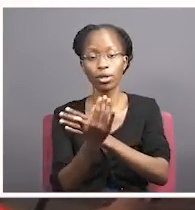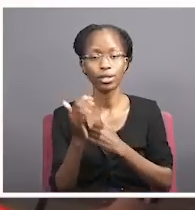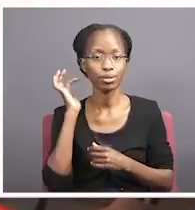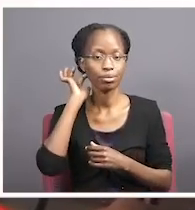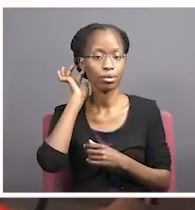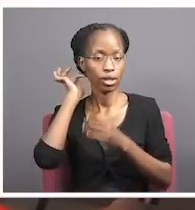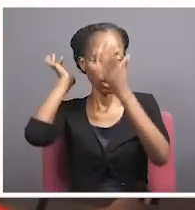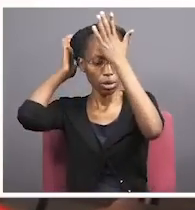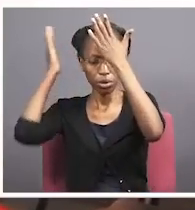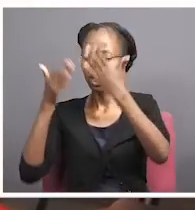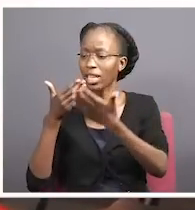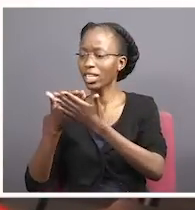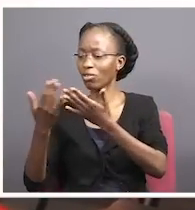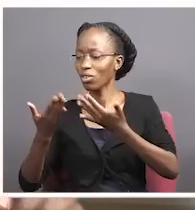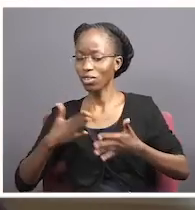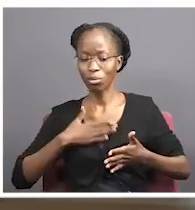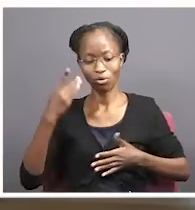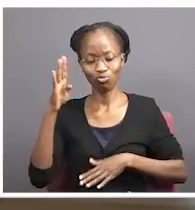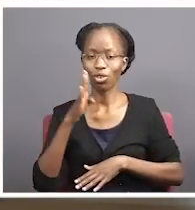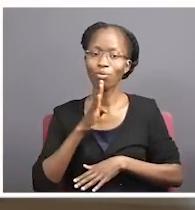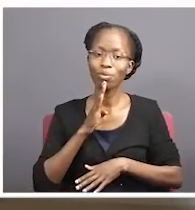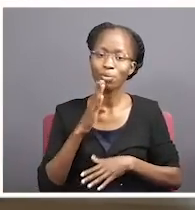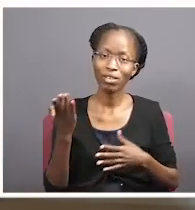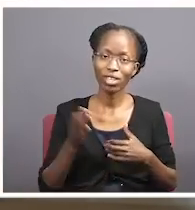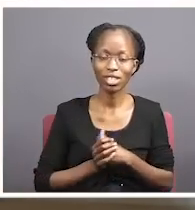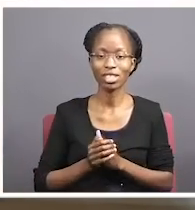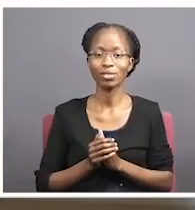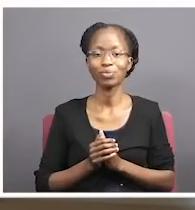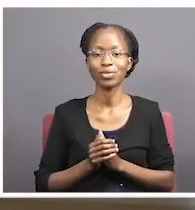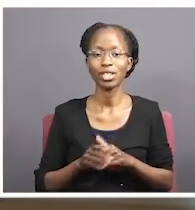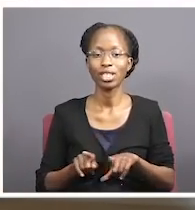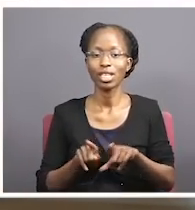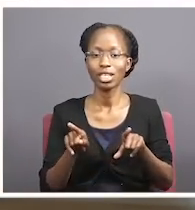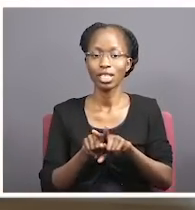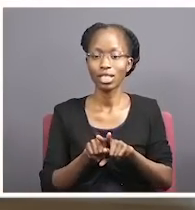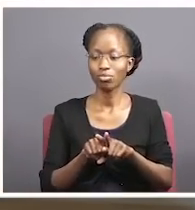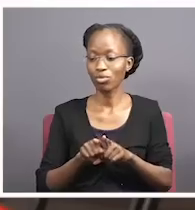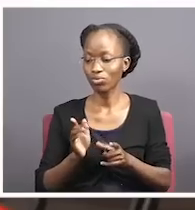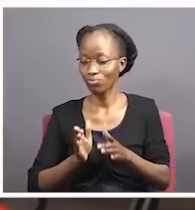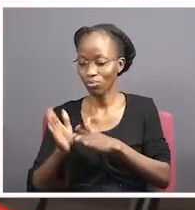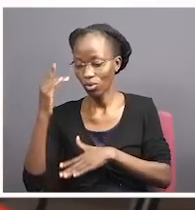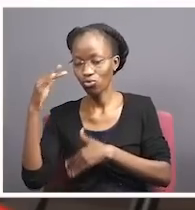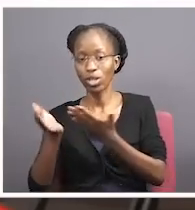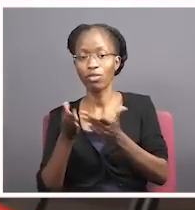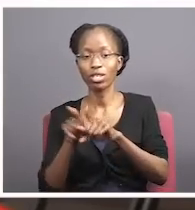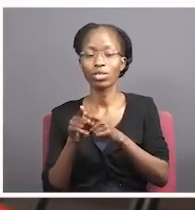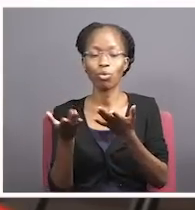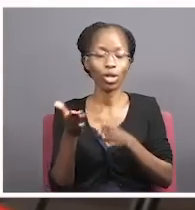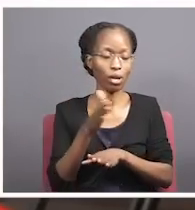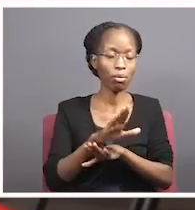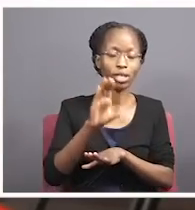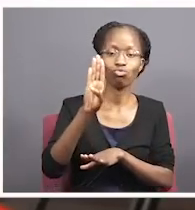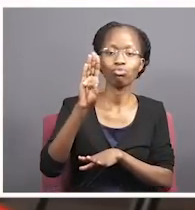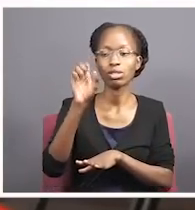Good morning. Bishop, thank you so much for inviting me for this breakfast as we as we get started for the service.